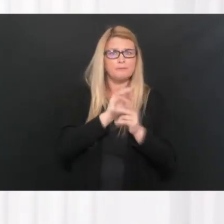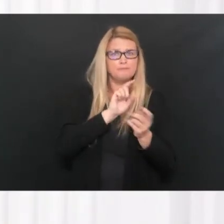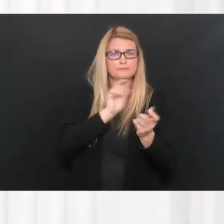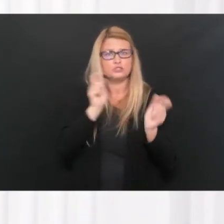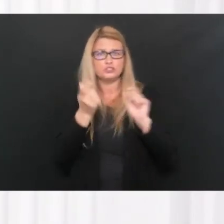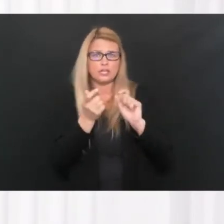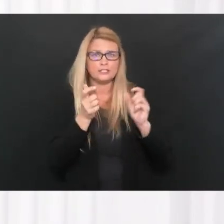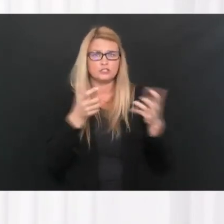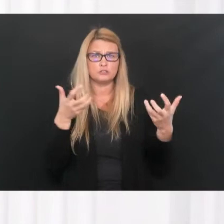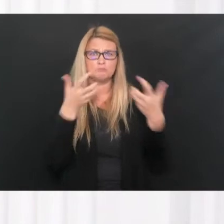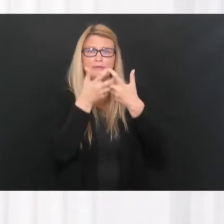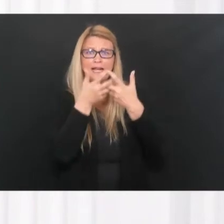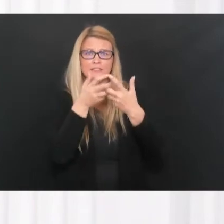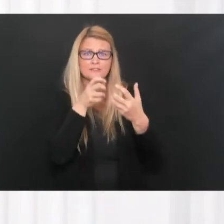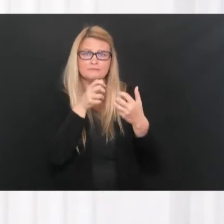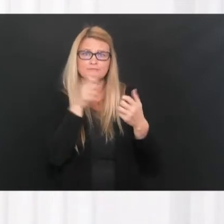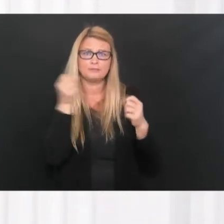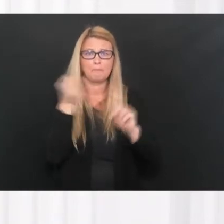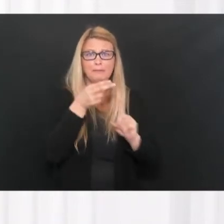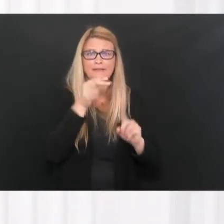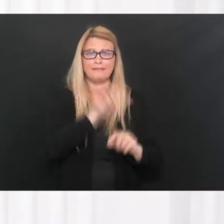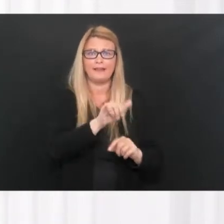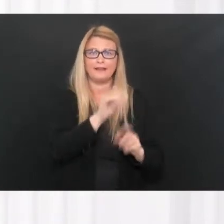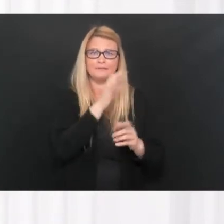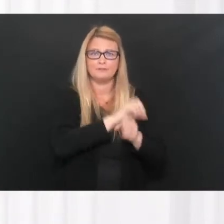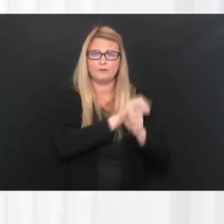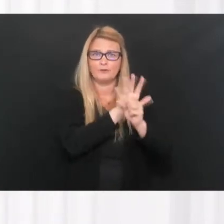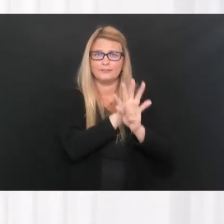governor says, until we get to where we need to be.